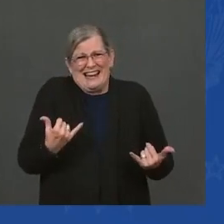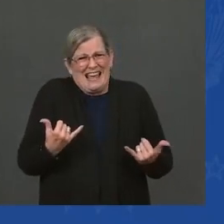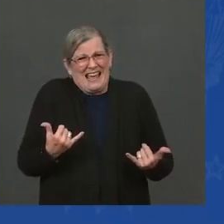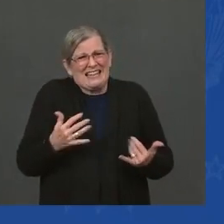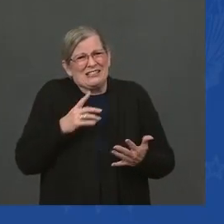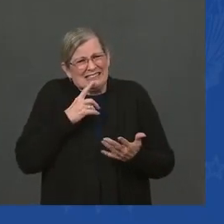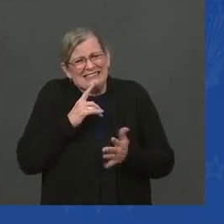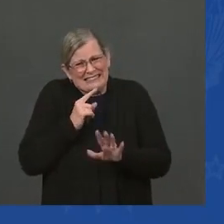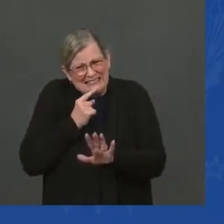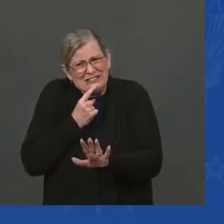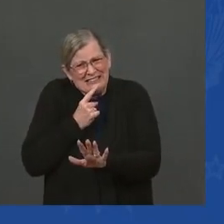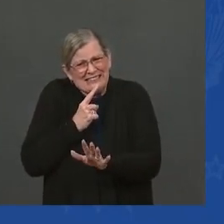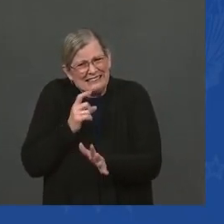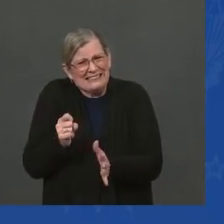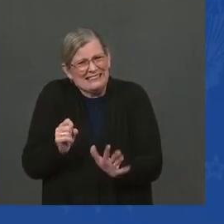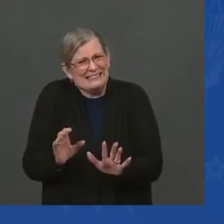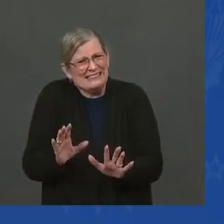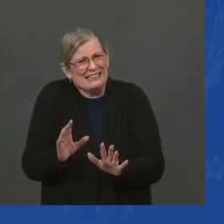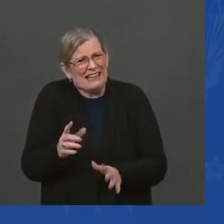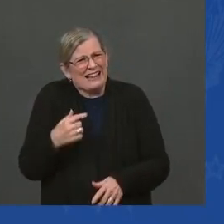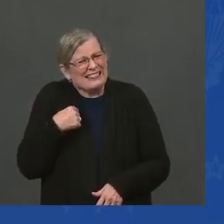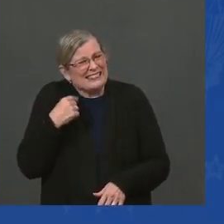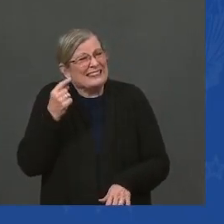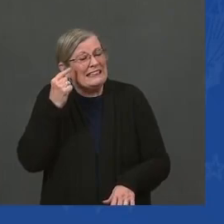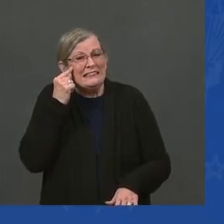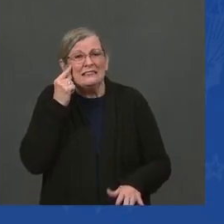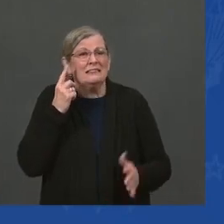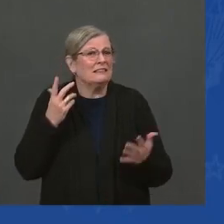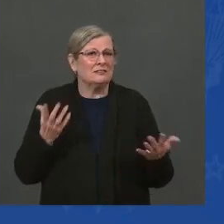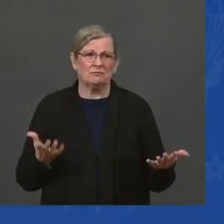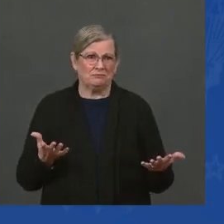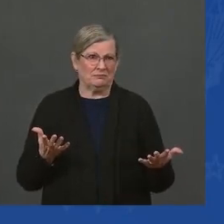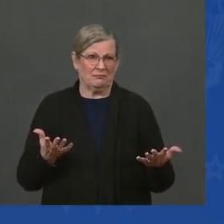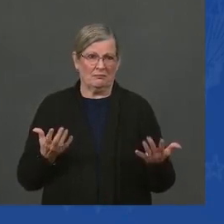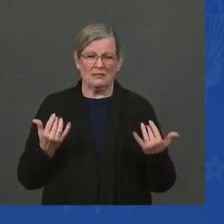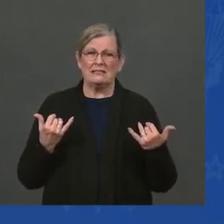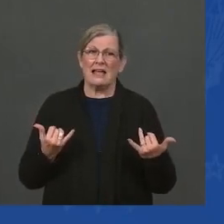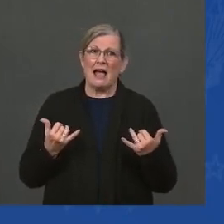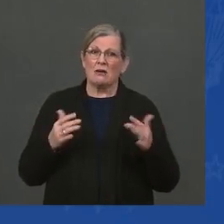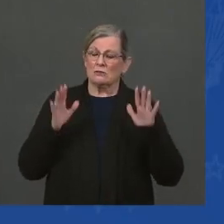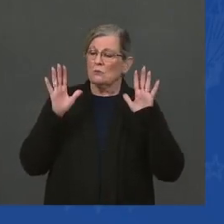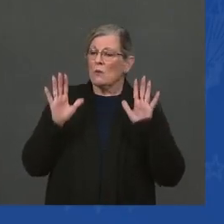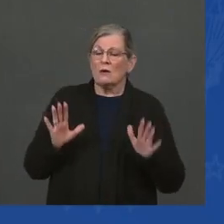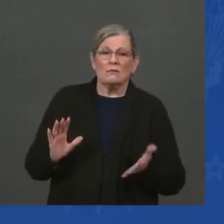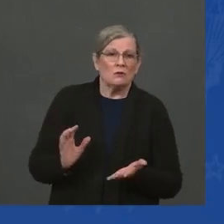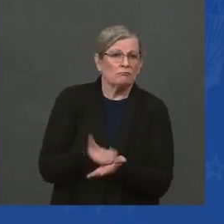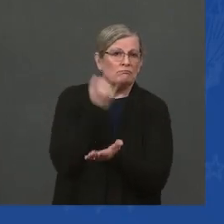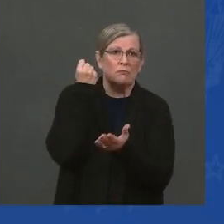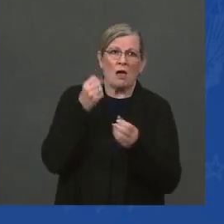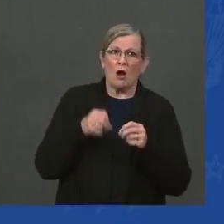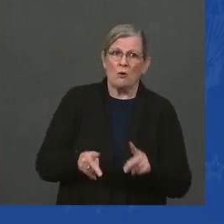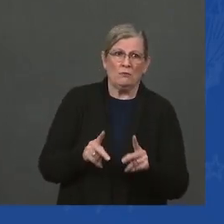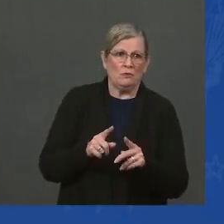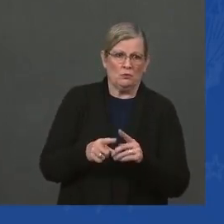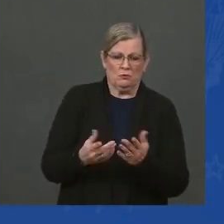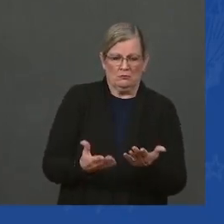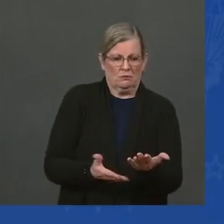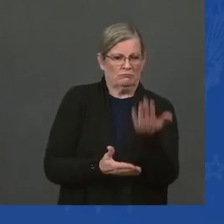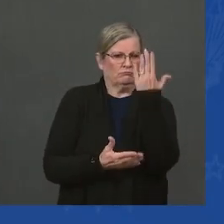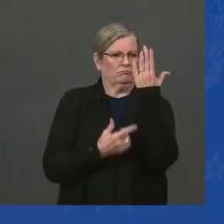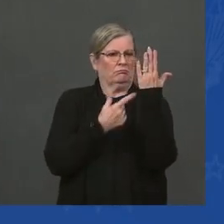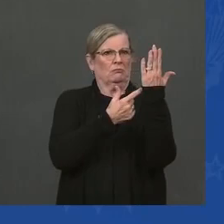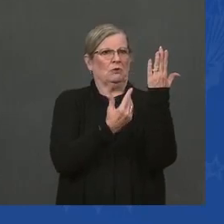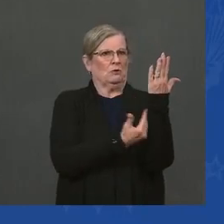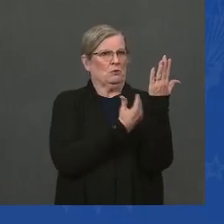I think it presents a gigantic opportunity, an opportunity to, in a sense, press the restart